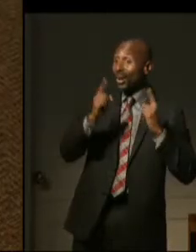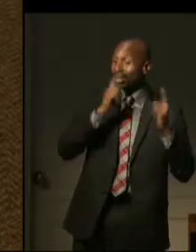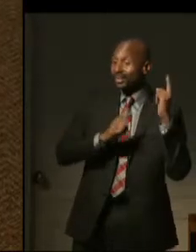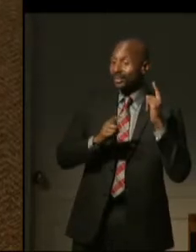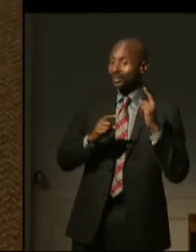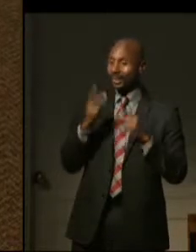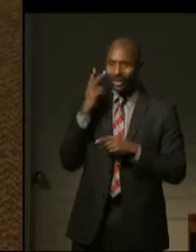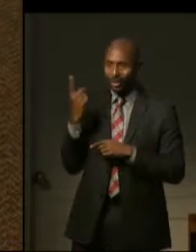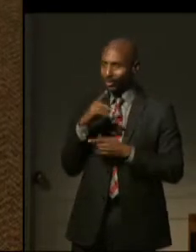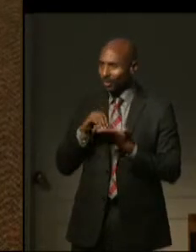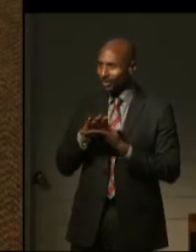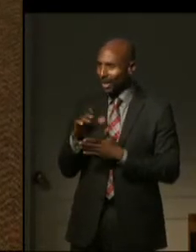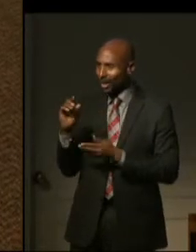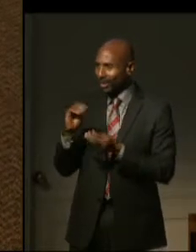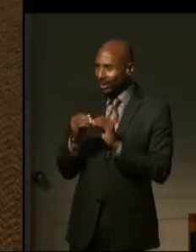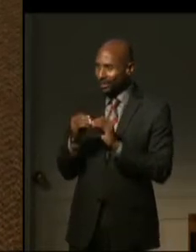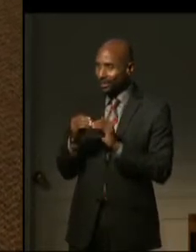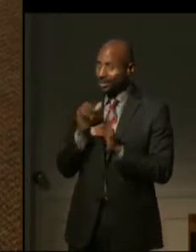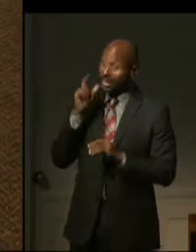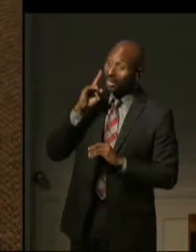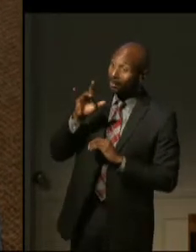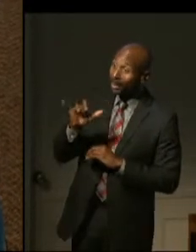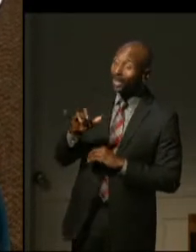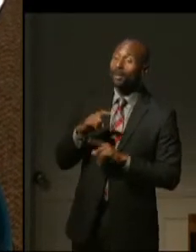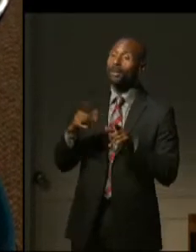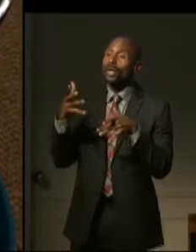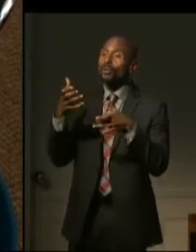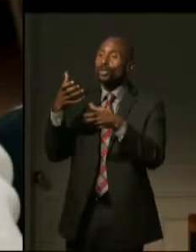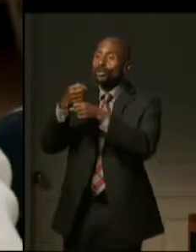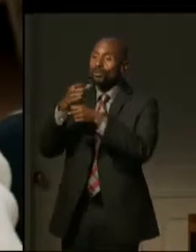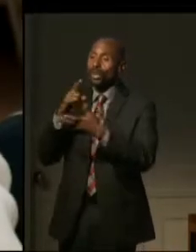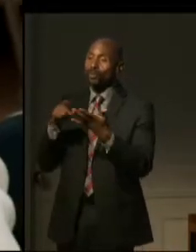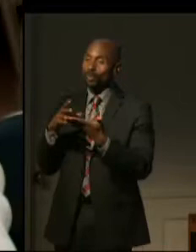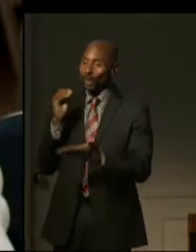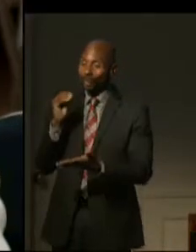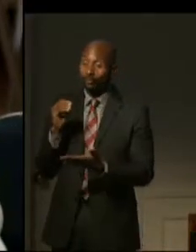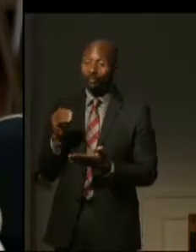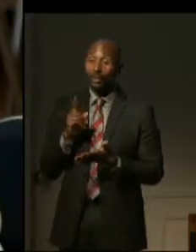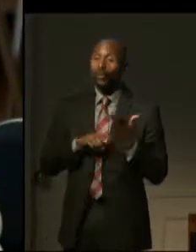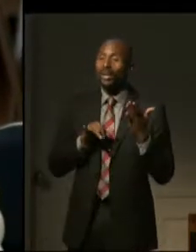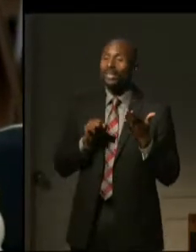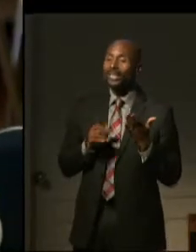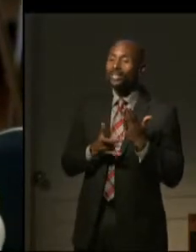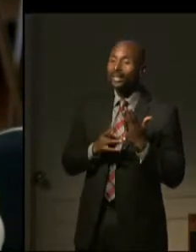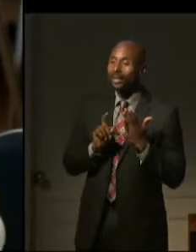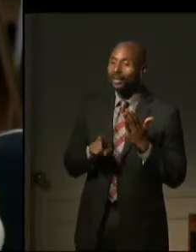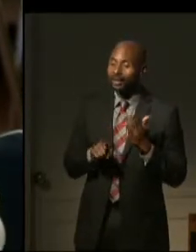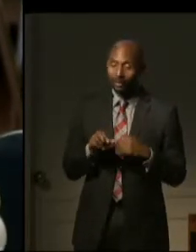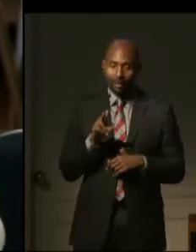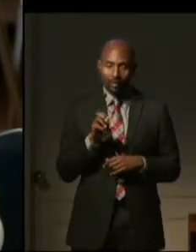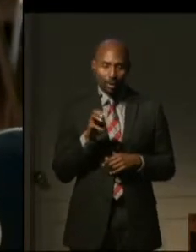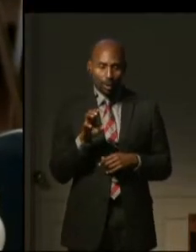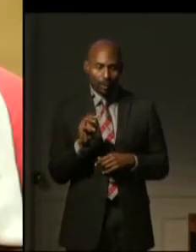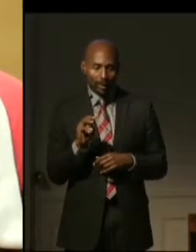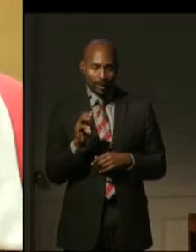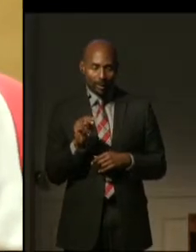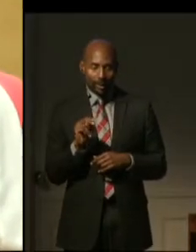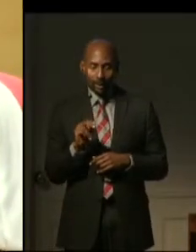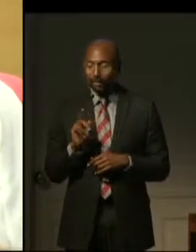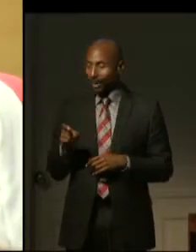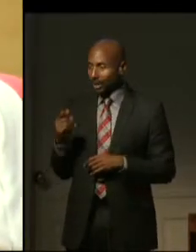we may have learned. So what is technology? Rowan. That there always has to be a source